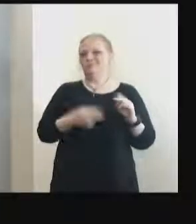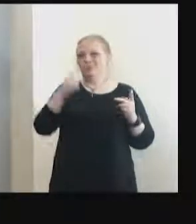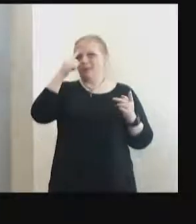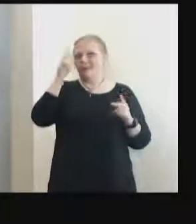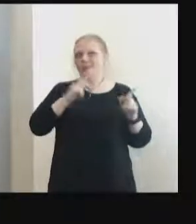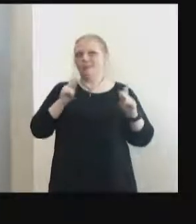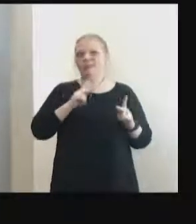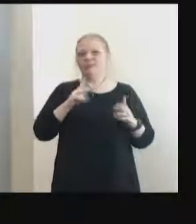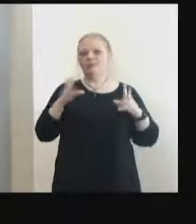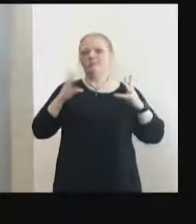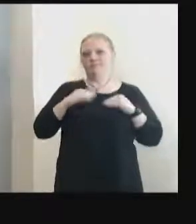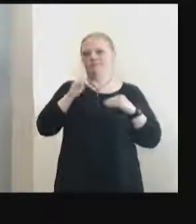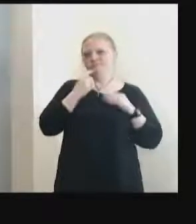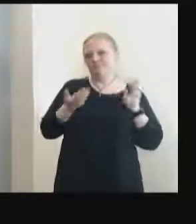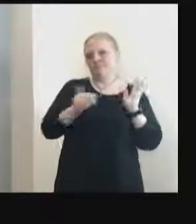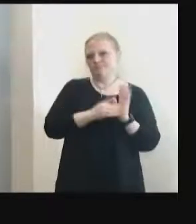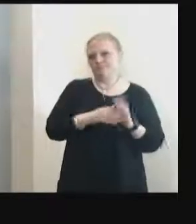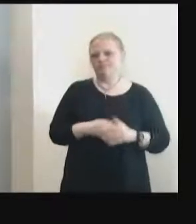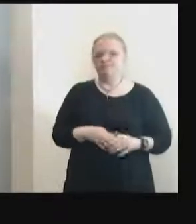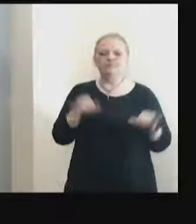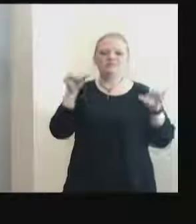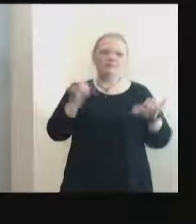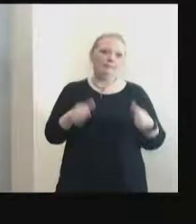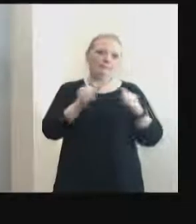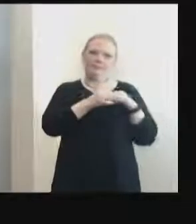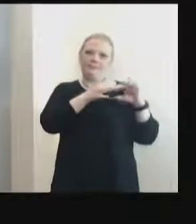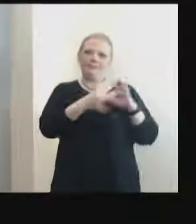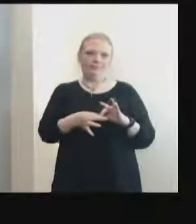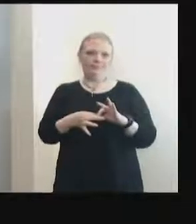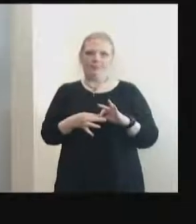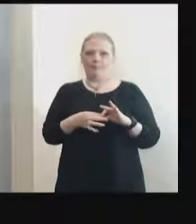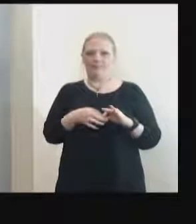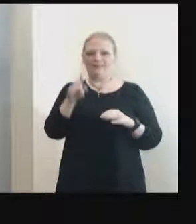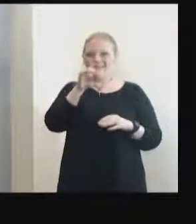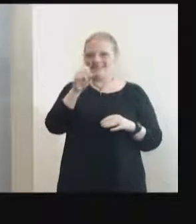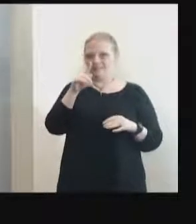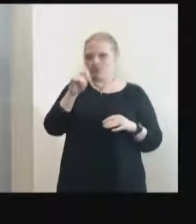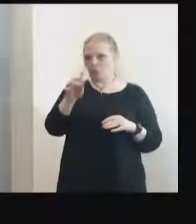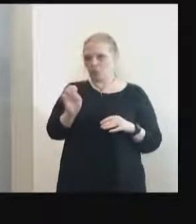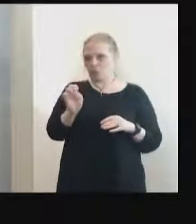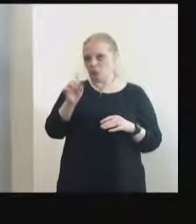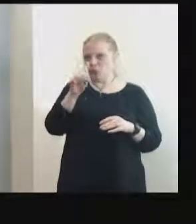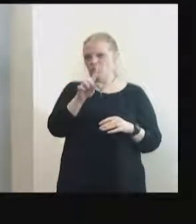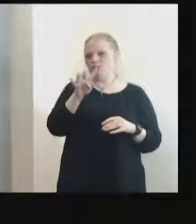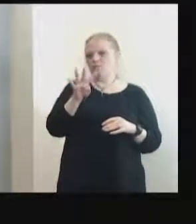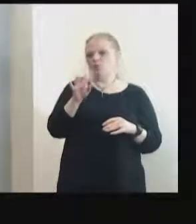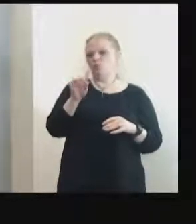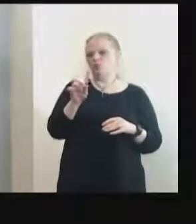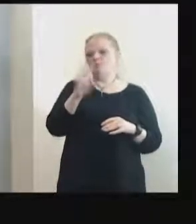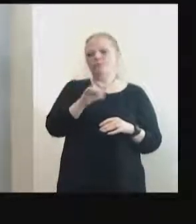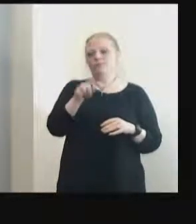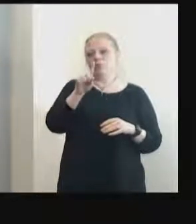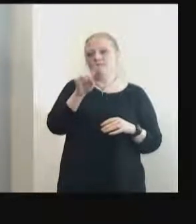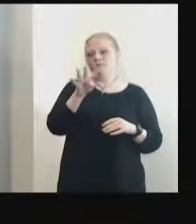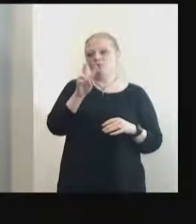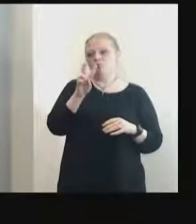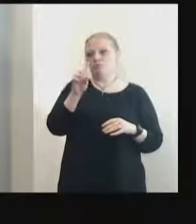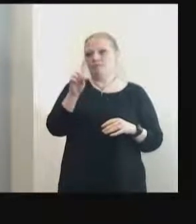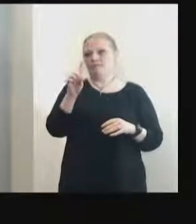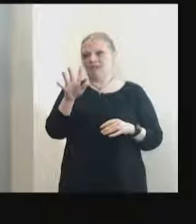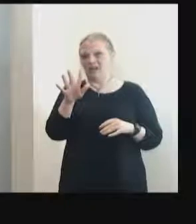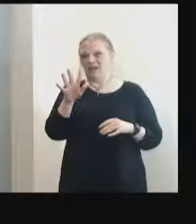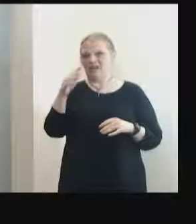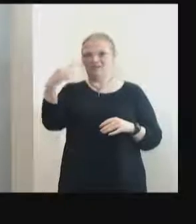taking it a little more seriously again. And the same thing with regards to by zip code. The 14215 zip code unfortunately led